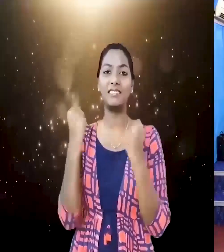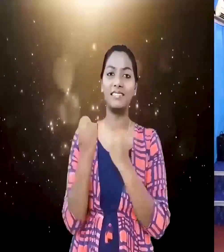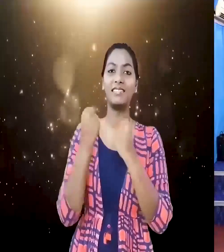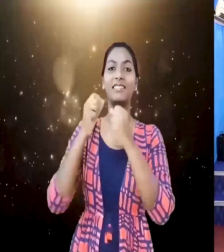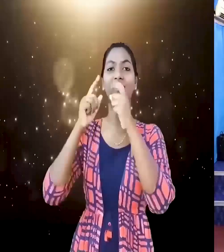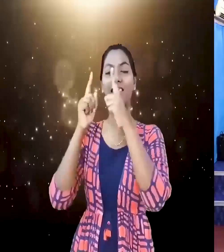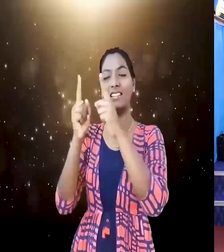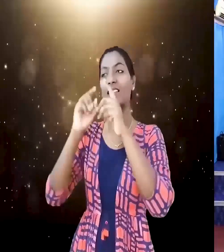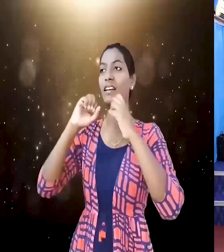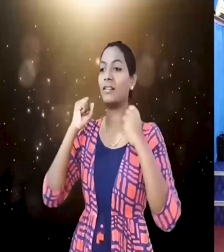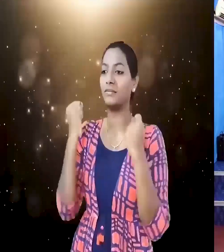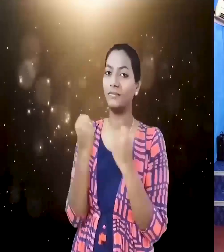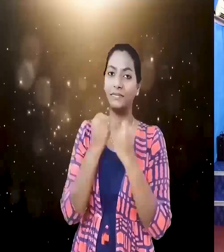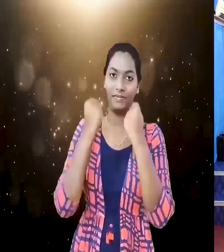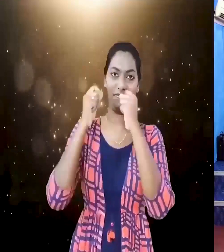what belongs to you, in heaven.